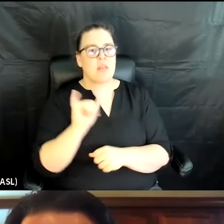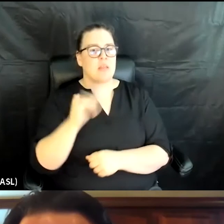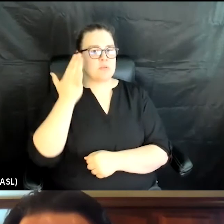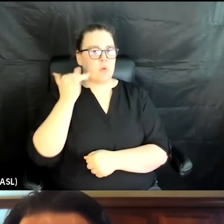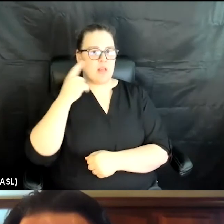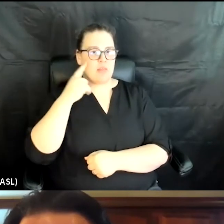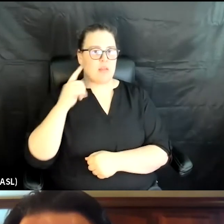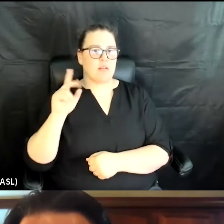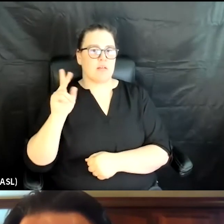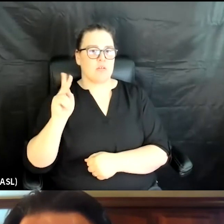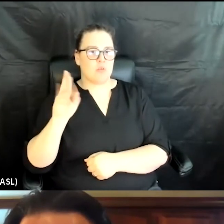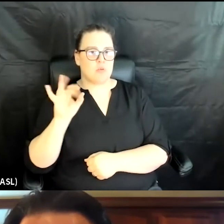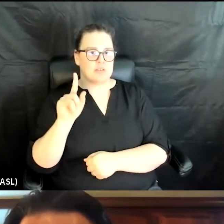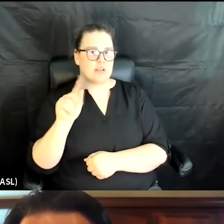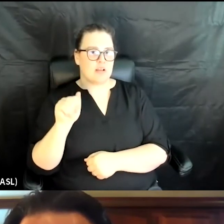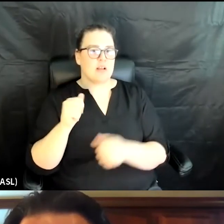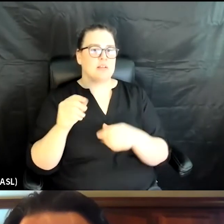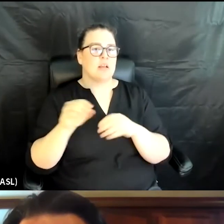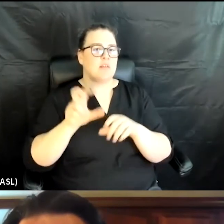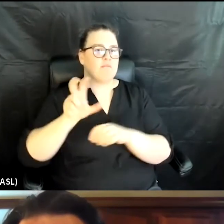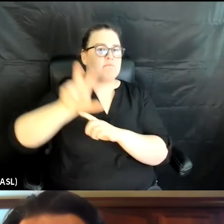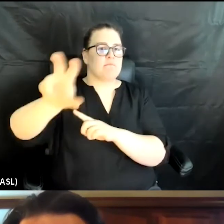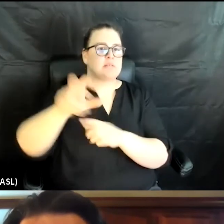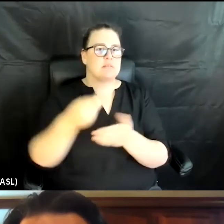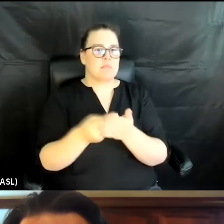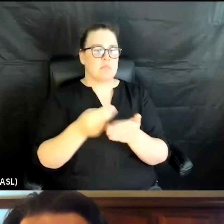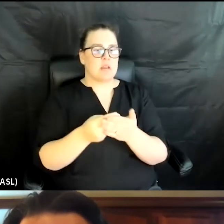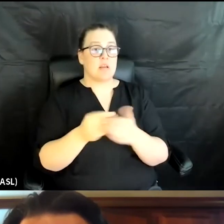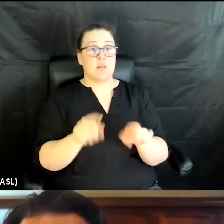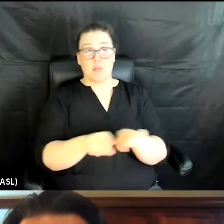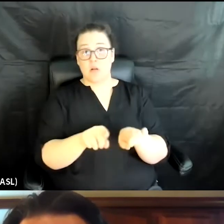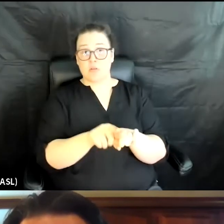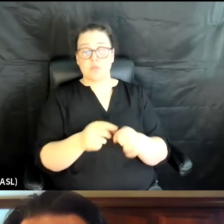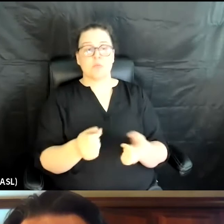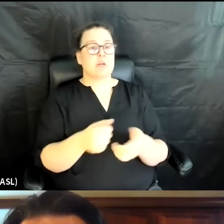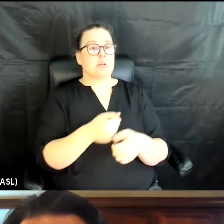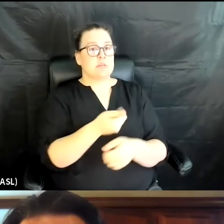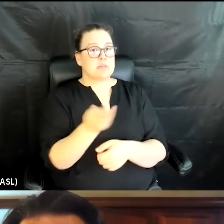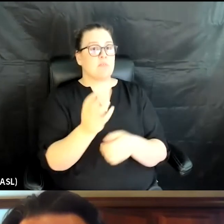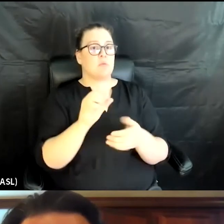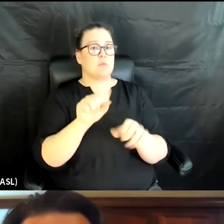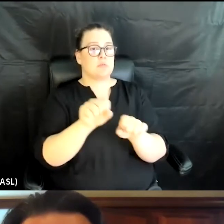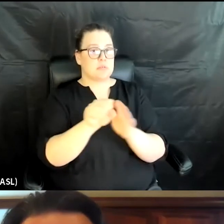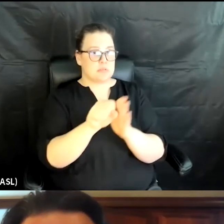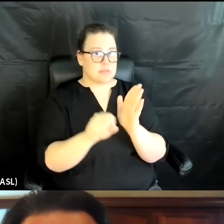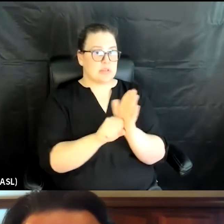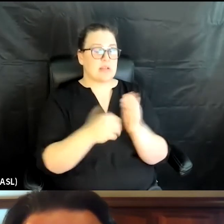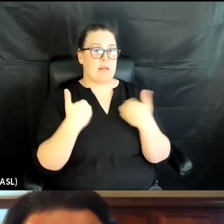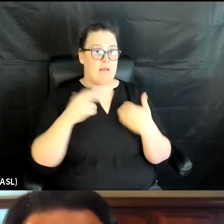has invested money. It's also interesting to note that a number of states have made significant investments using